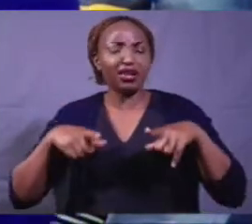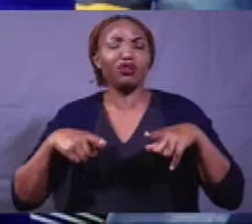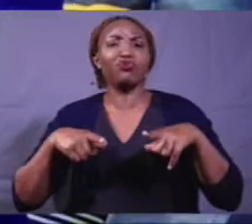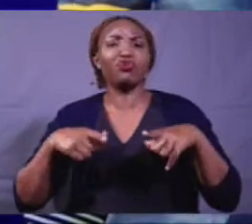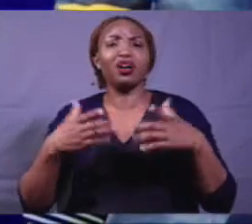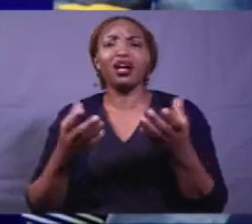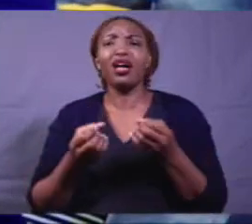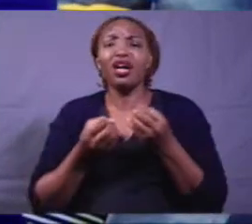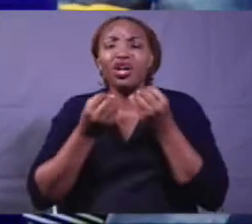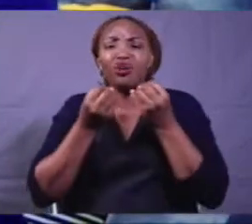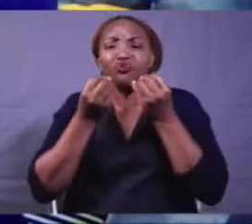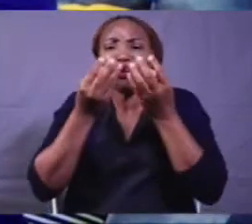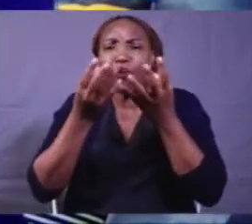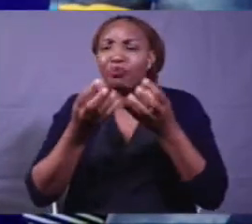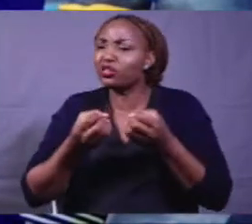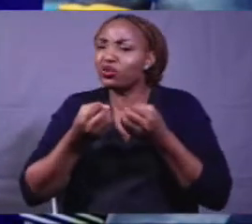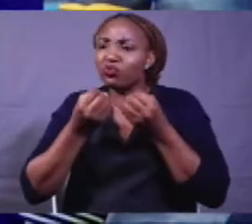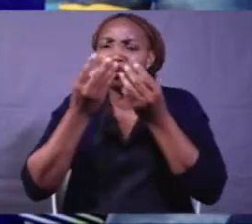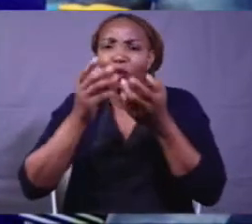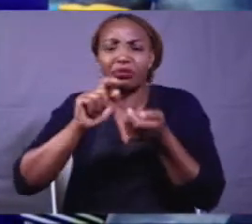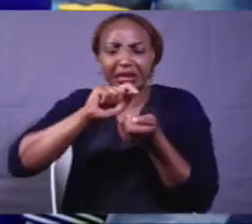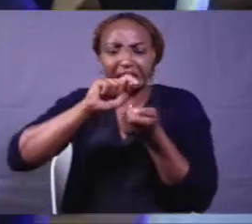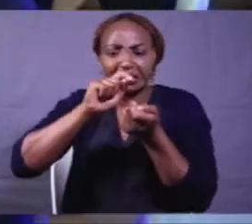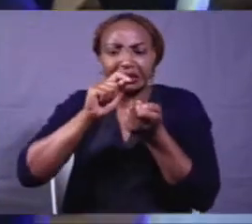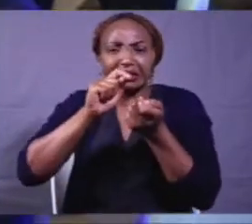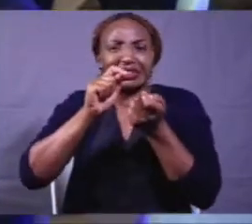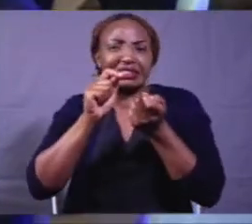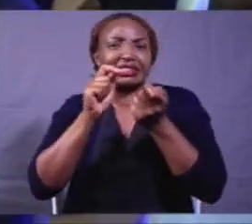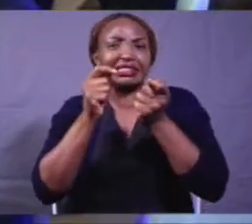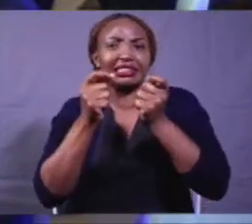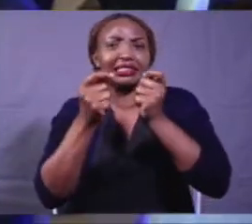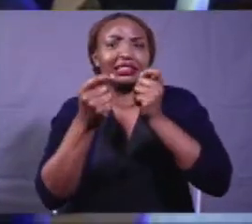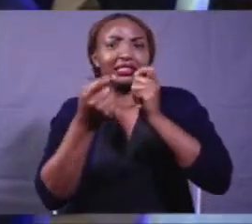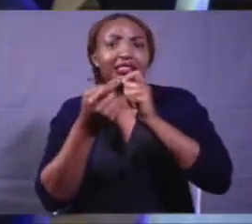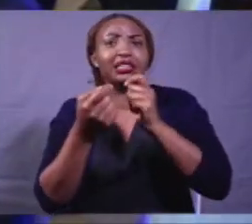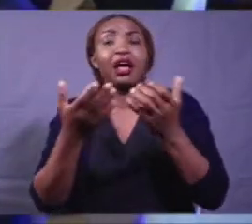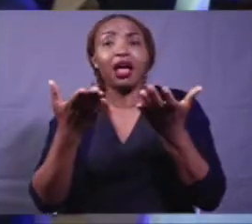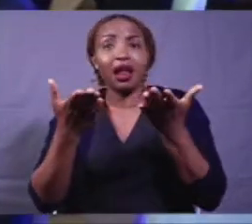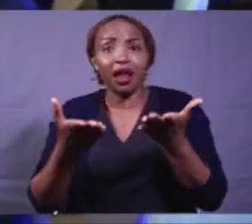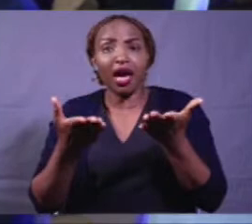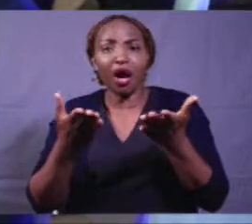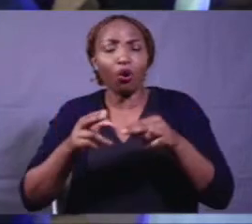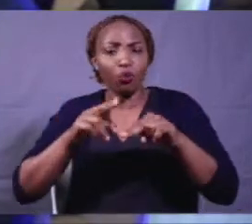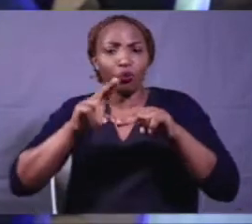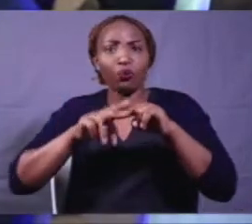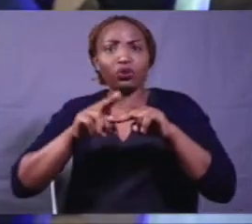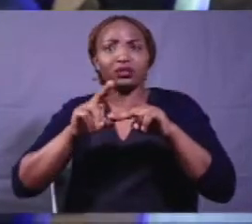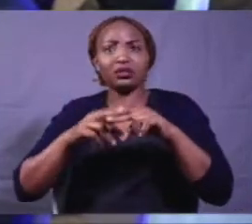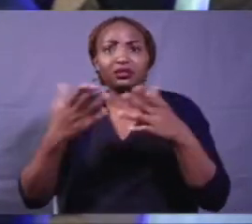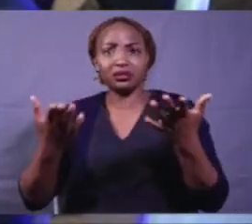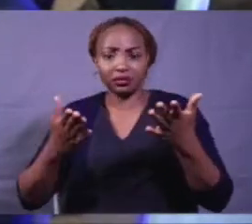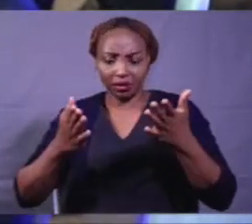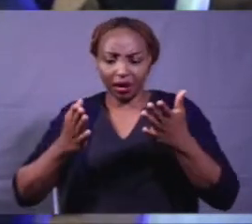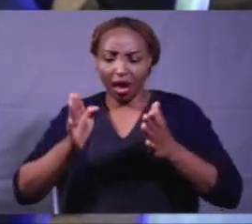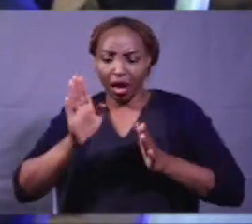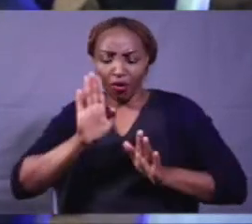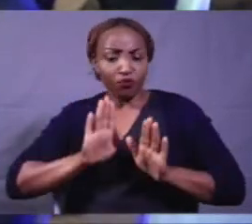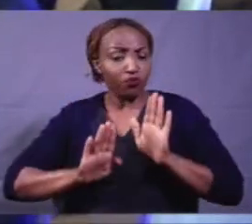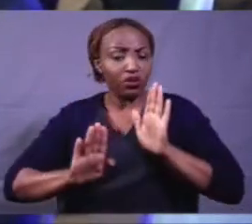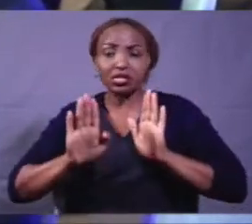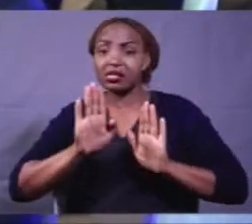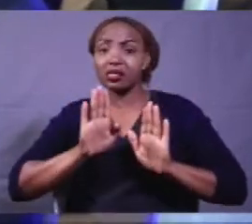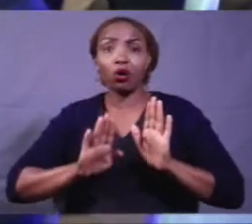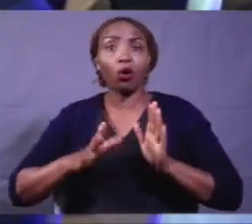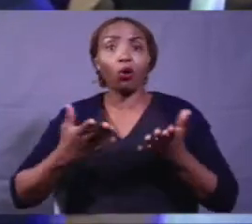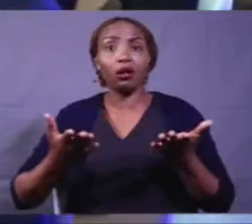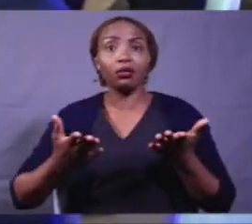every second. So right now here we are talking, we are sitting in the physical space, but it's being aired, it's in a video, it will be in photo